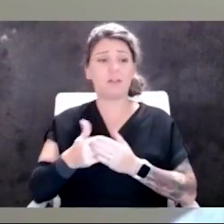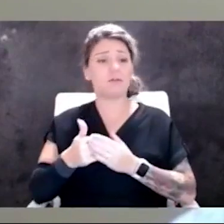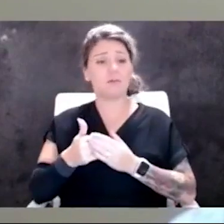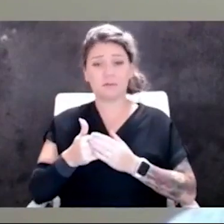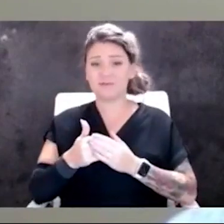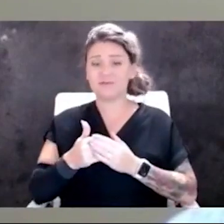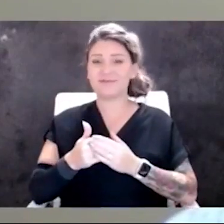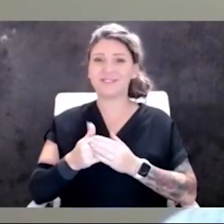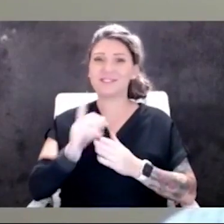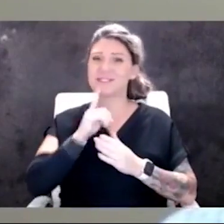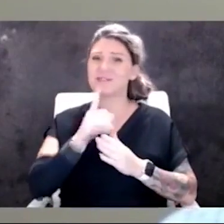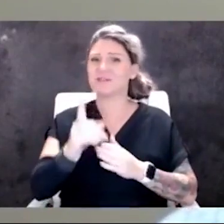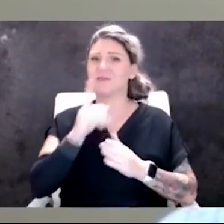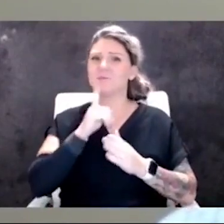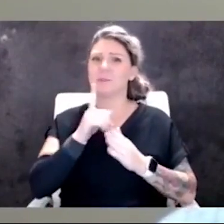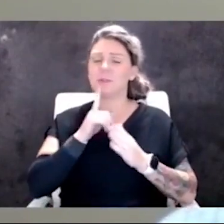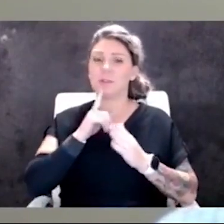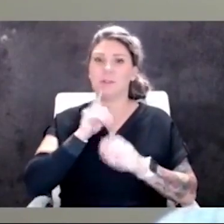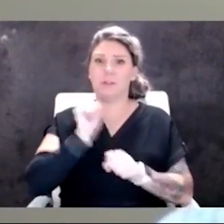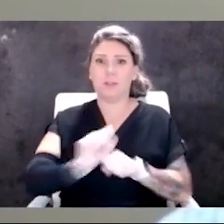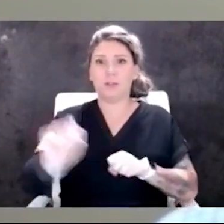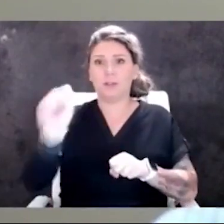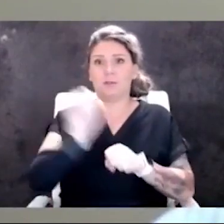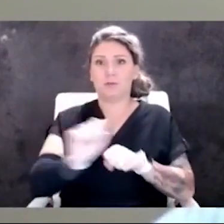diligent in working to ensure the